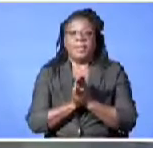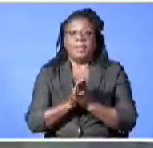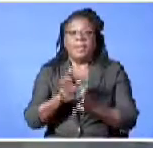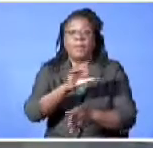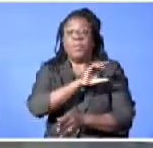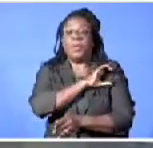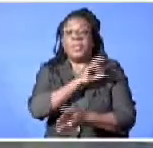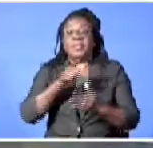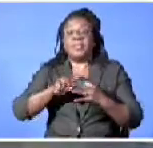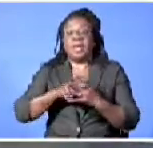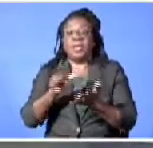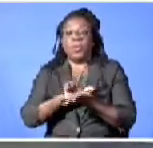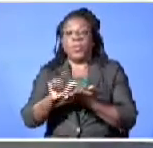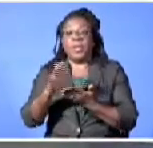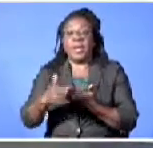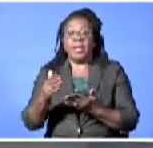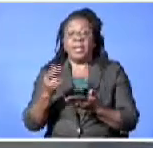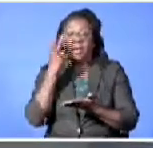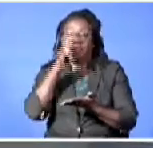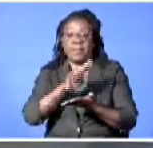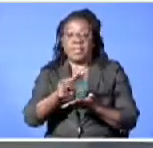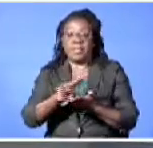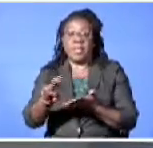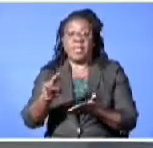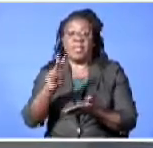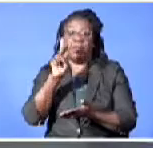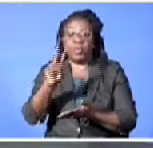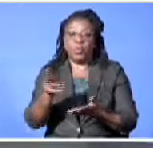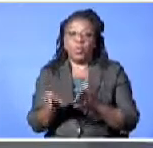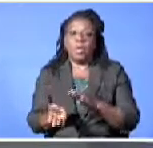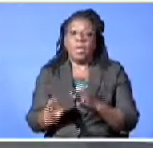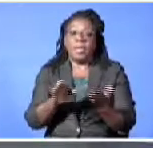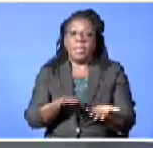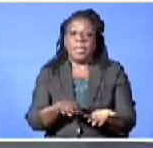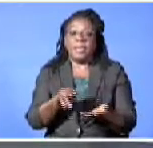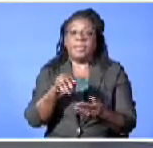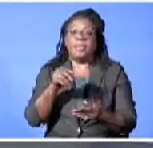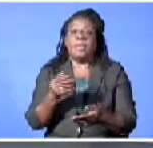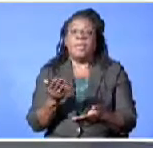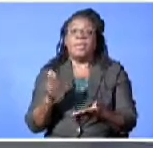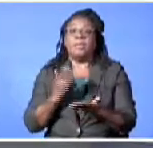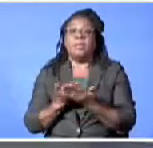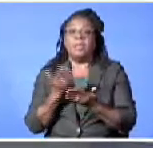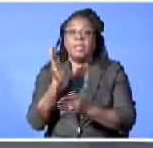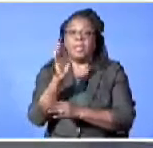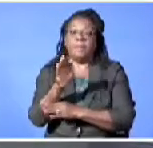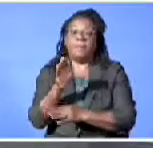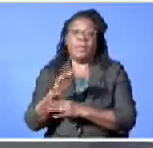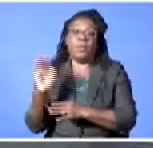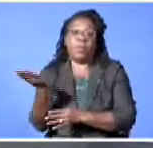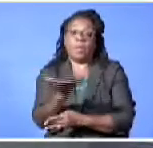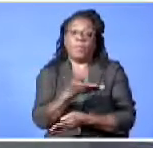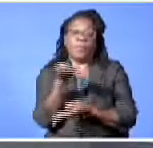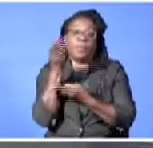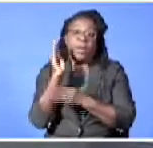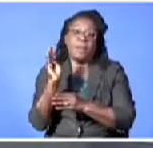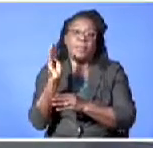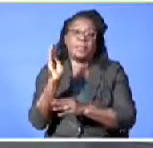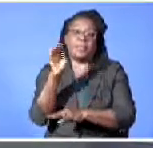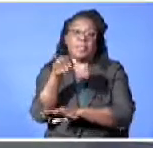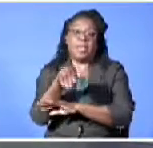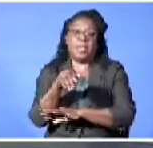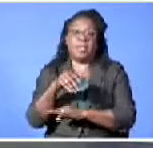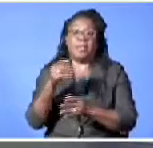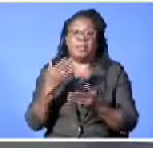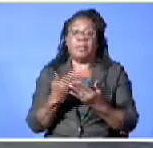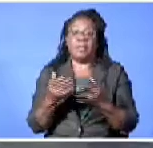Police start the weekend off investigating a double homicide. Good evening and welcome to the Bahamas Tonight, the weekend edition. Thanks so much for